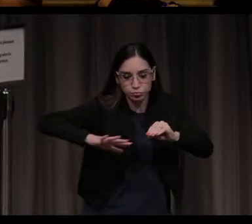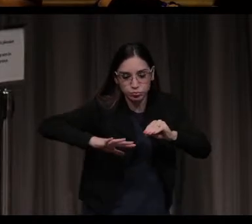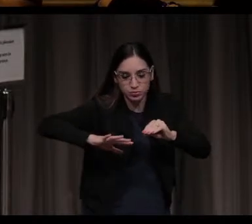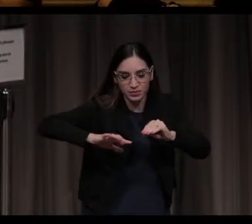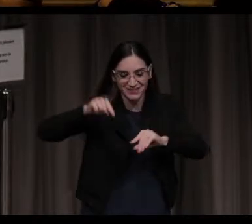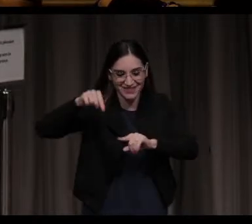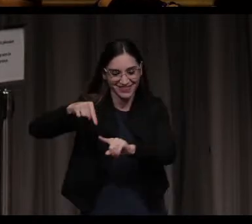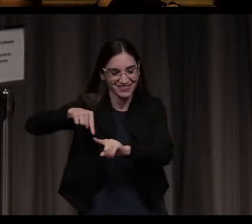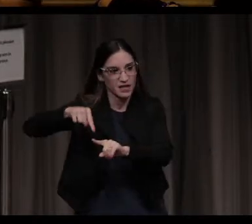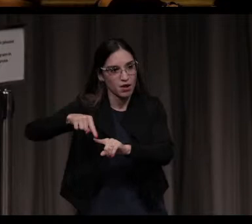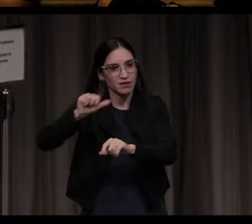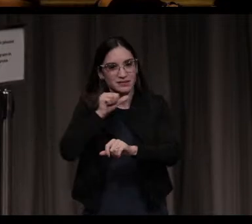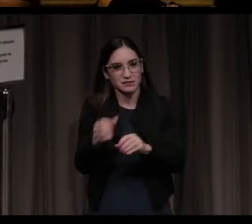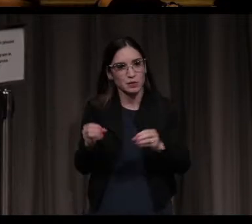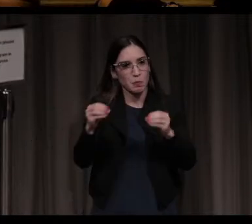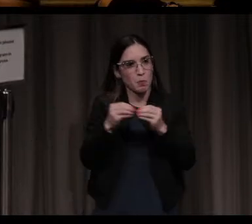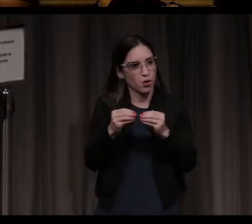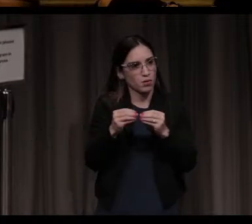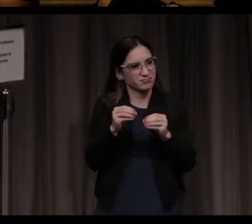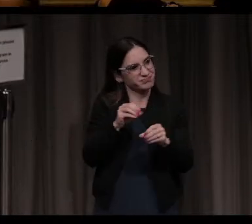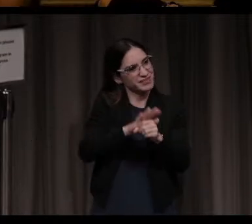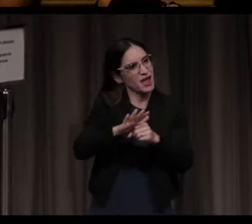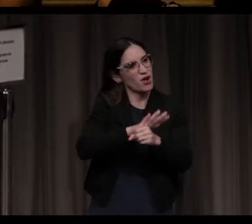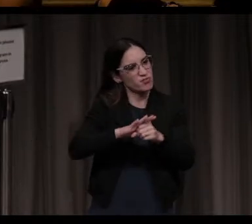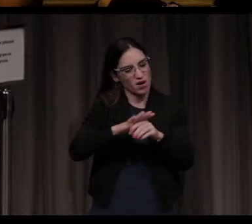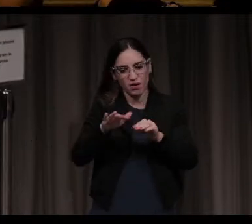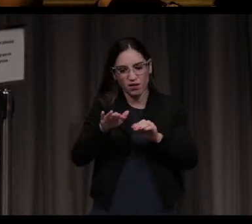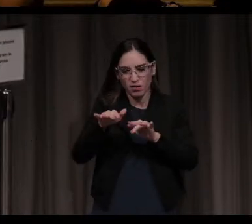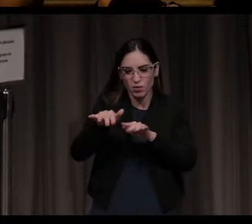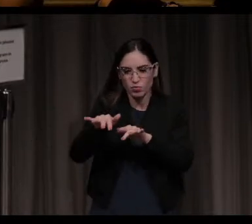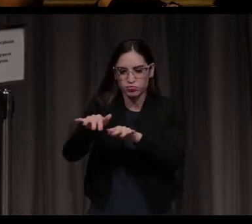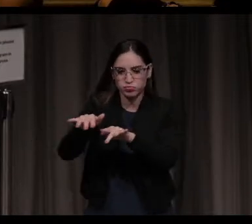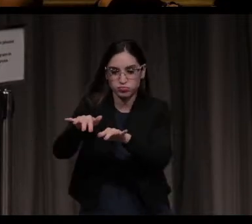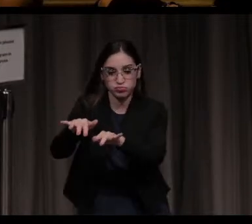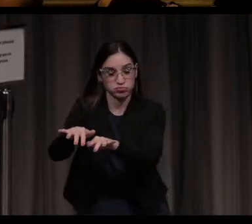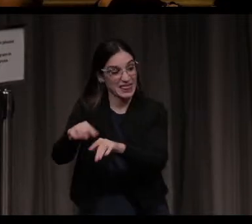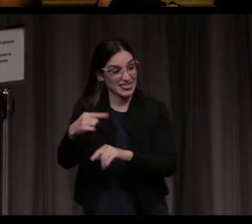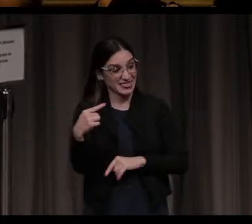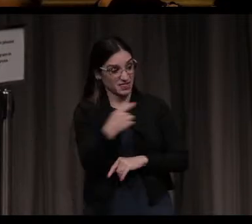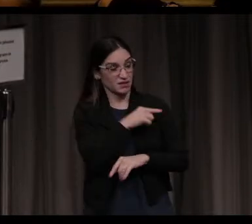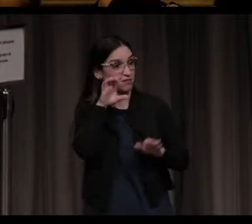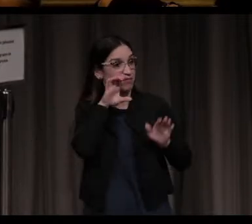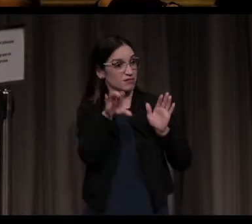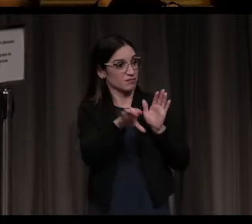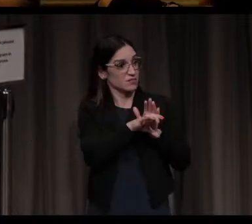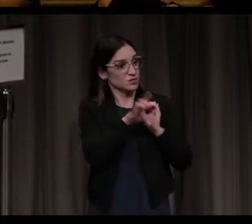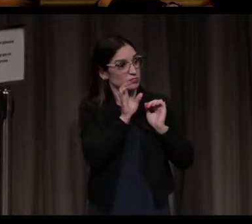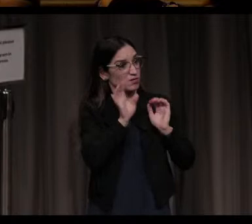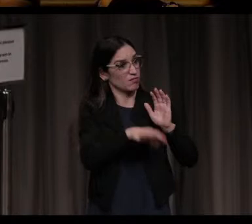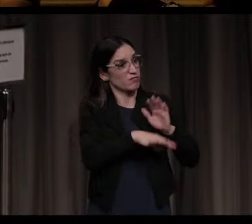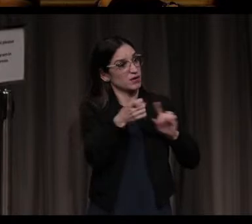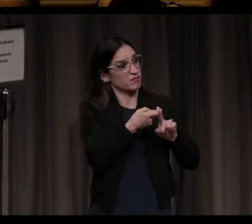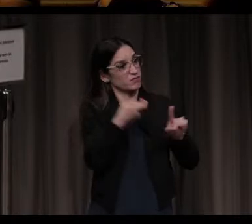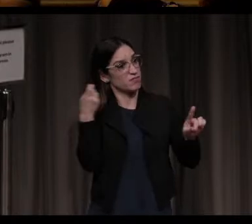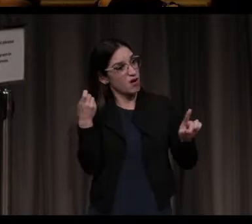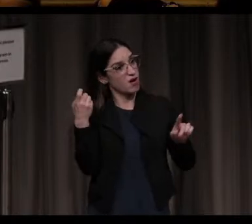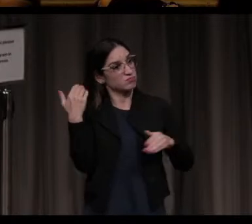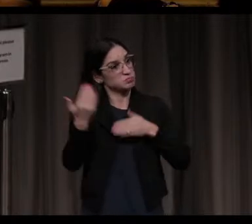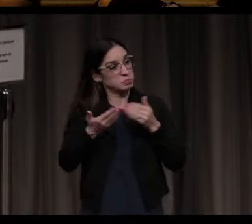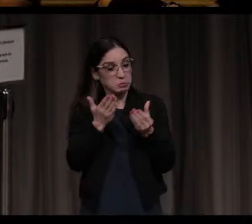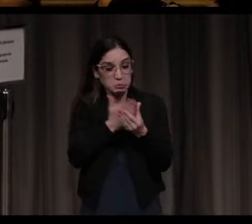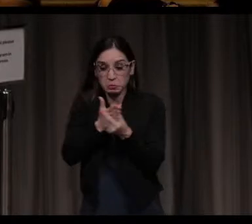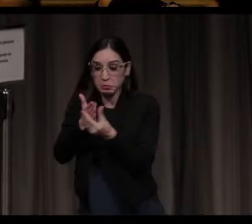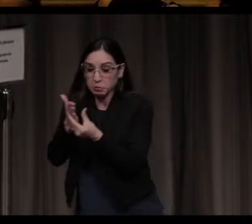is the expanse of the river of grass. And that's the photograph that me and my mom found in one of these archives. So